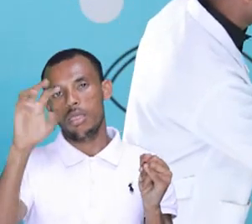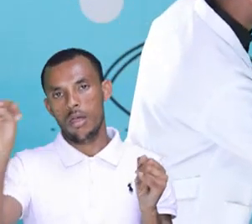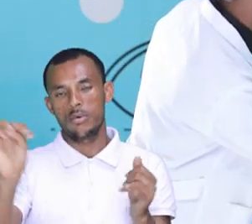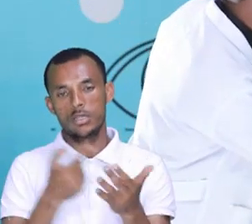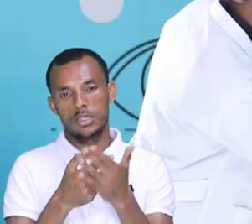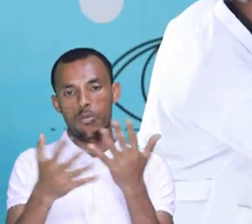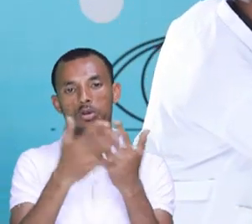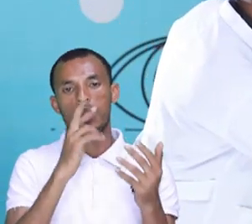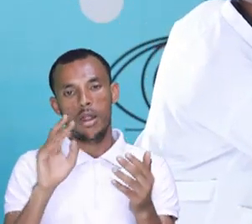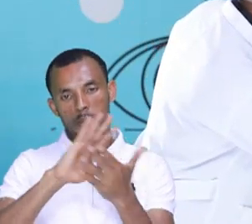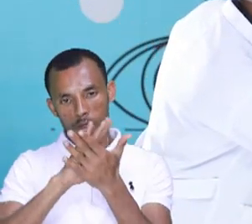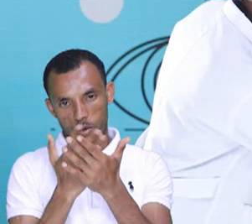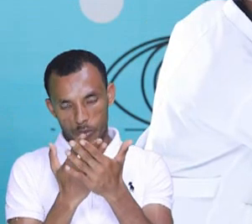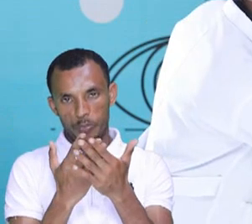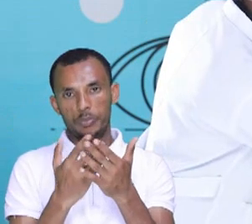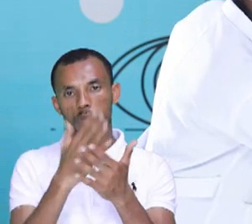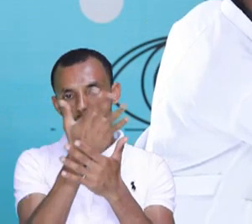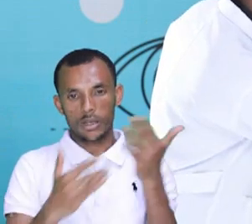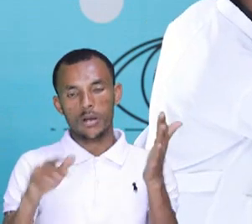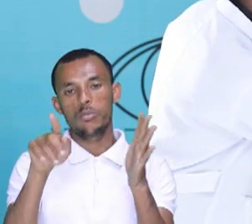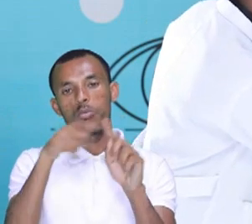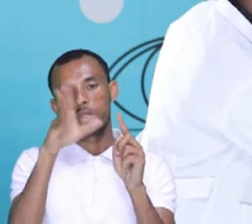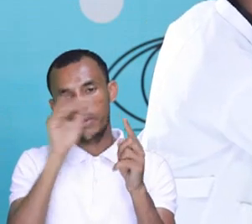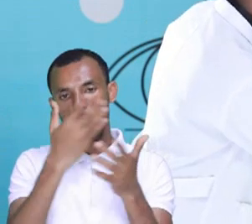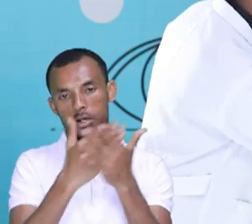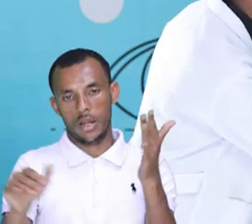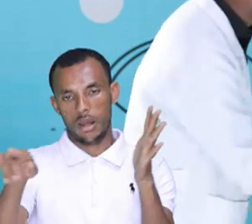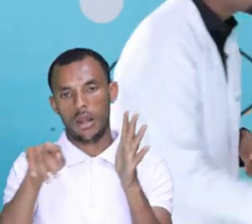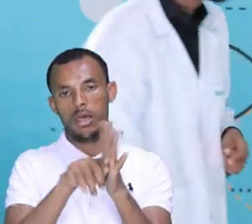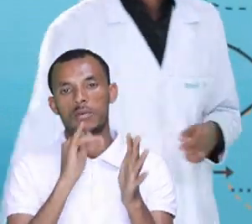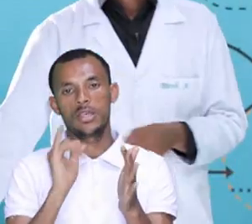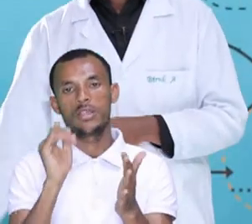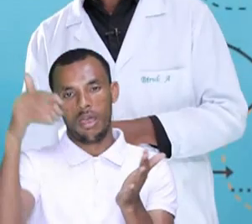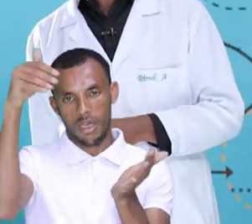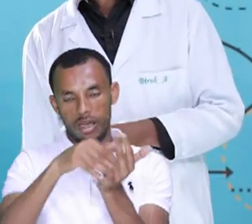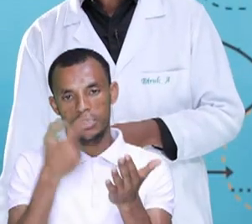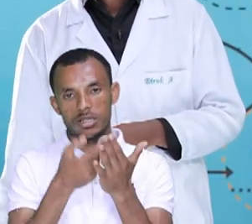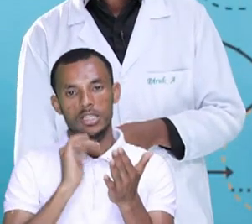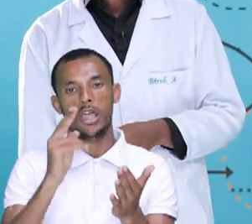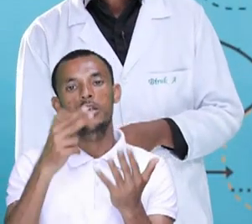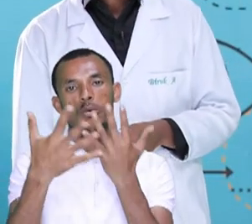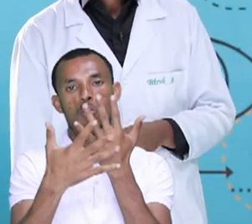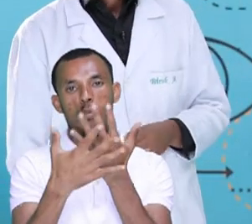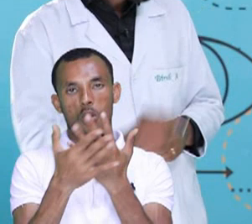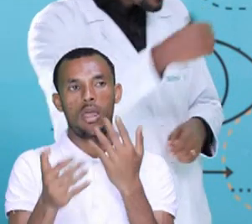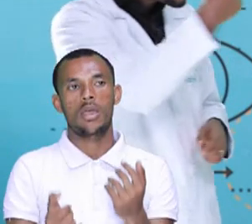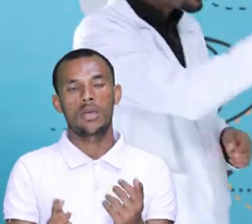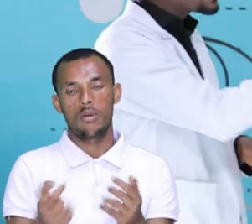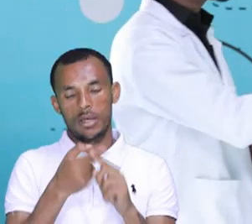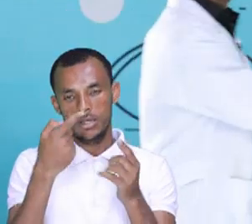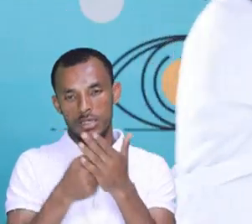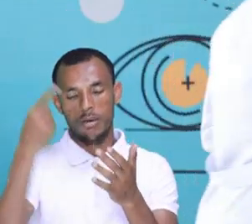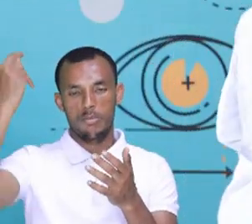these bonds are between partially positive with partial negative is what? Again, this is hydrogen bonding. But